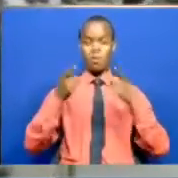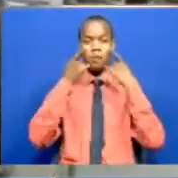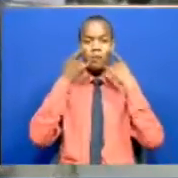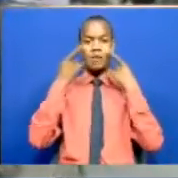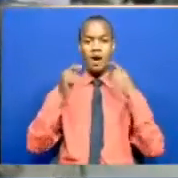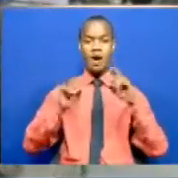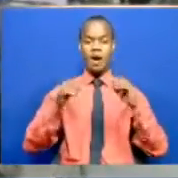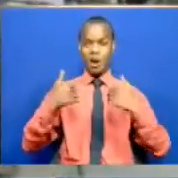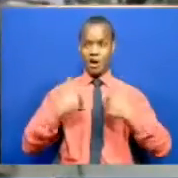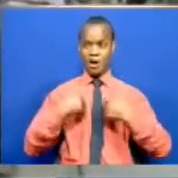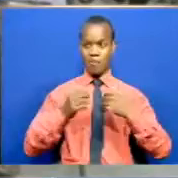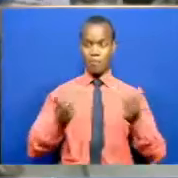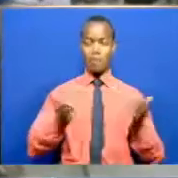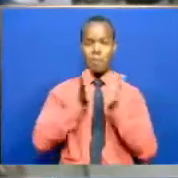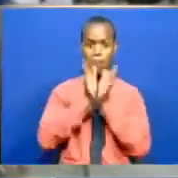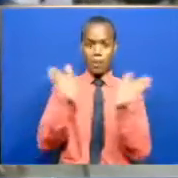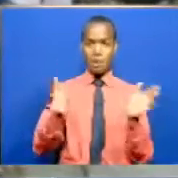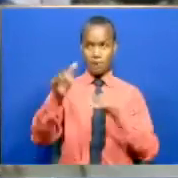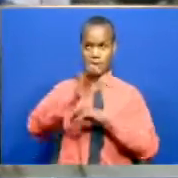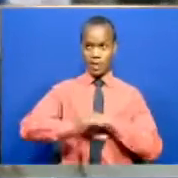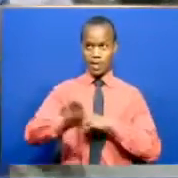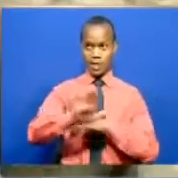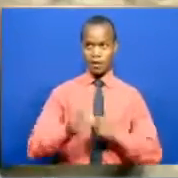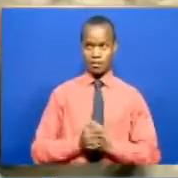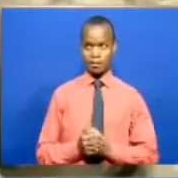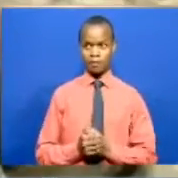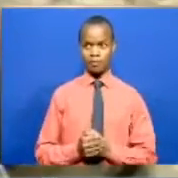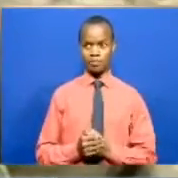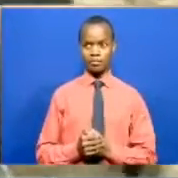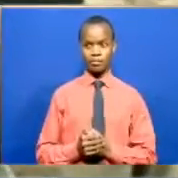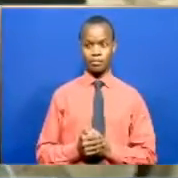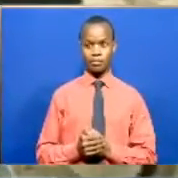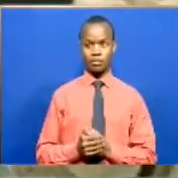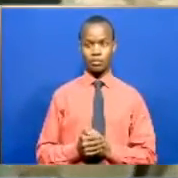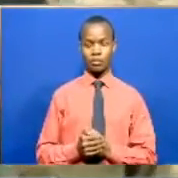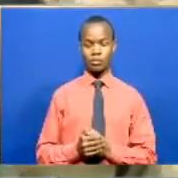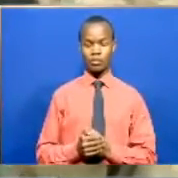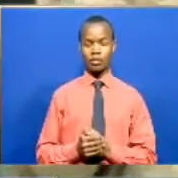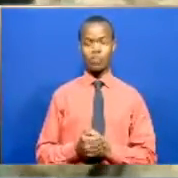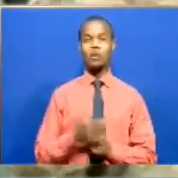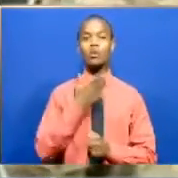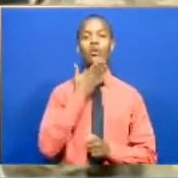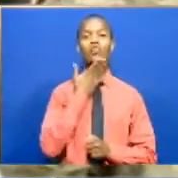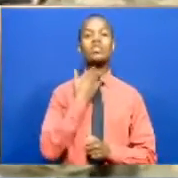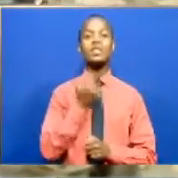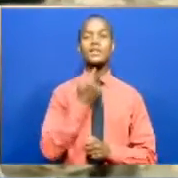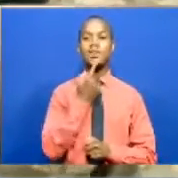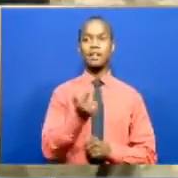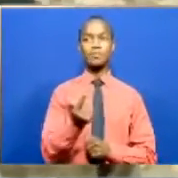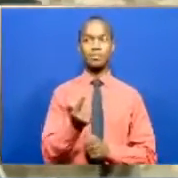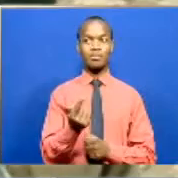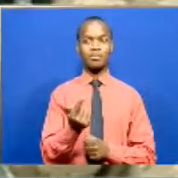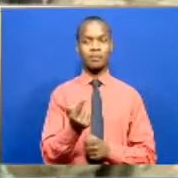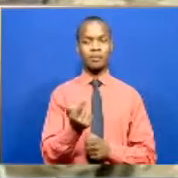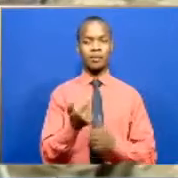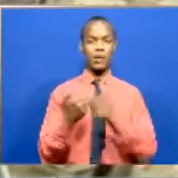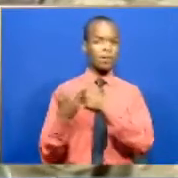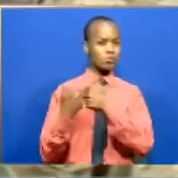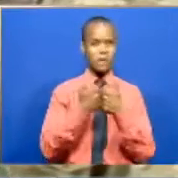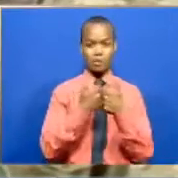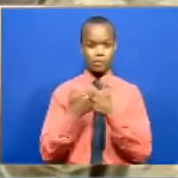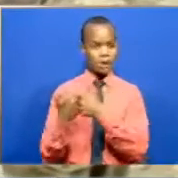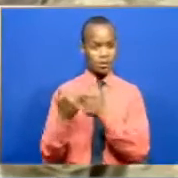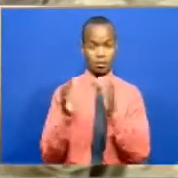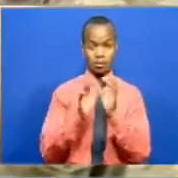to help reduce the spread of COVID-19. Na ningependa kusema kwamba si kitu tenda cha kusukumana na mtu. Kama